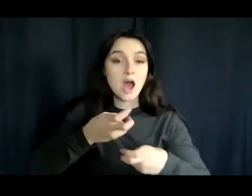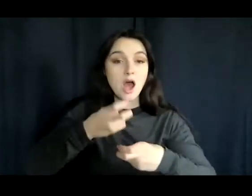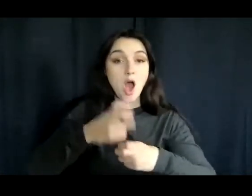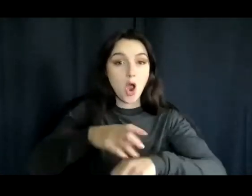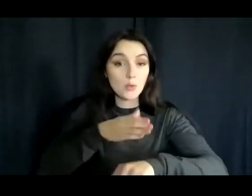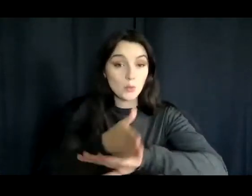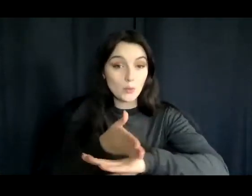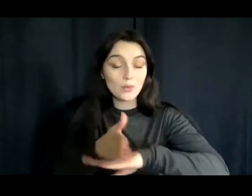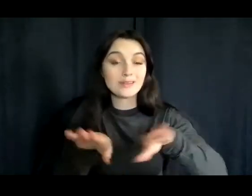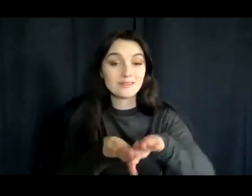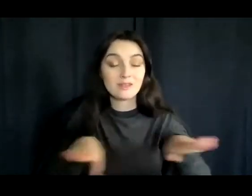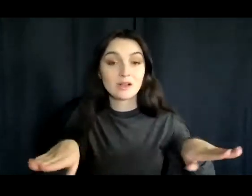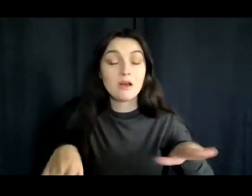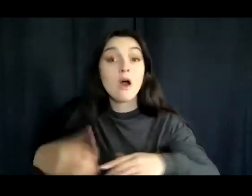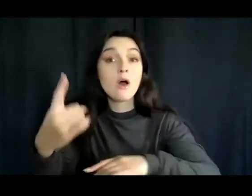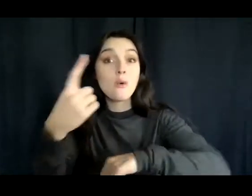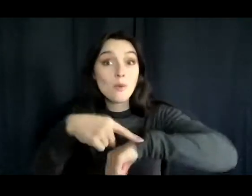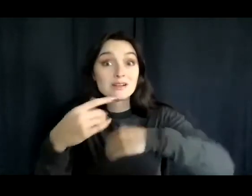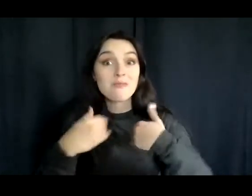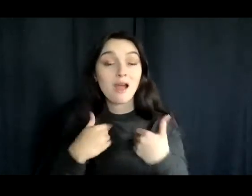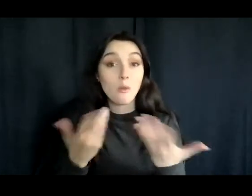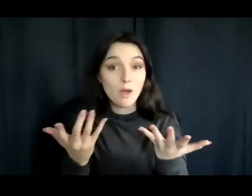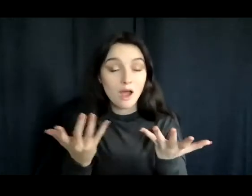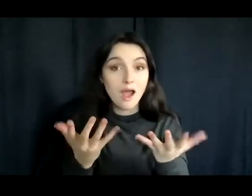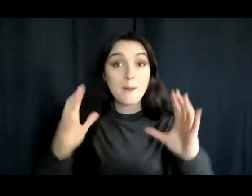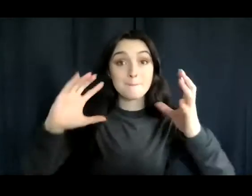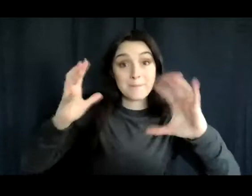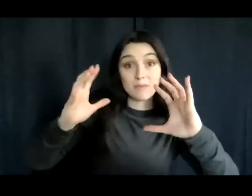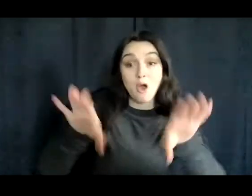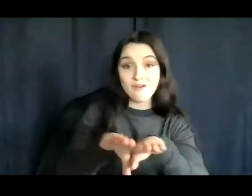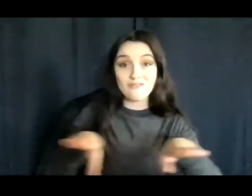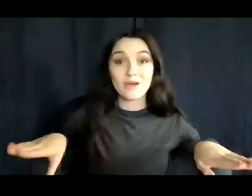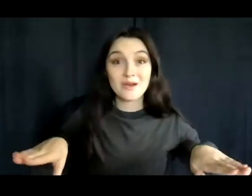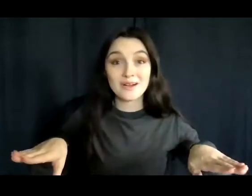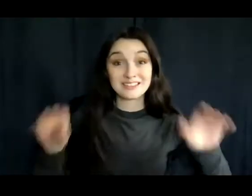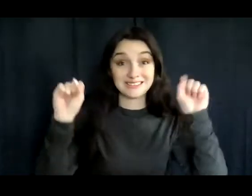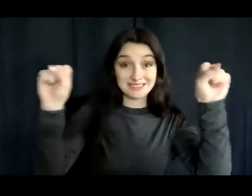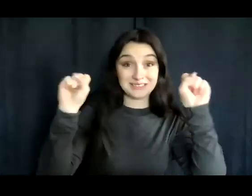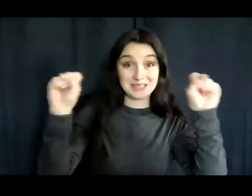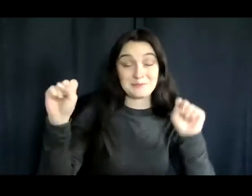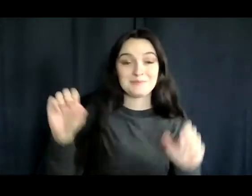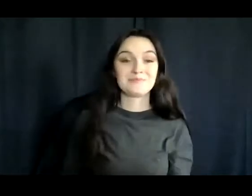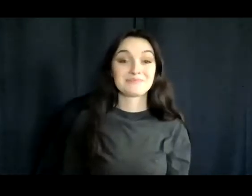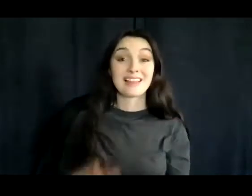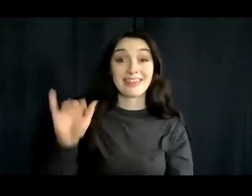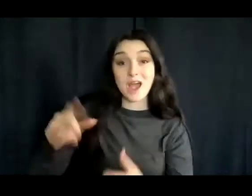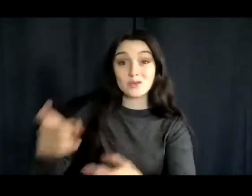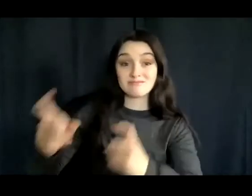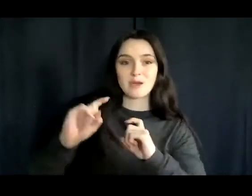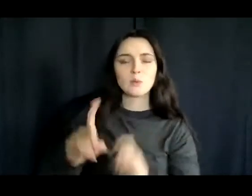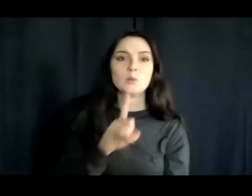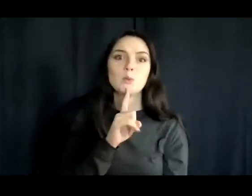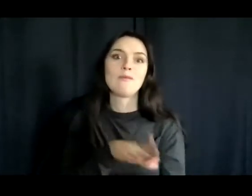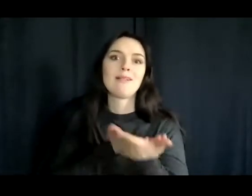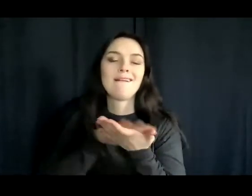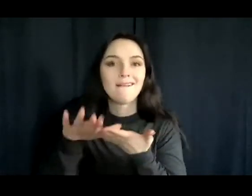one time we had a basketball, the floor from a basketball gym that was donated to us. Really